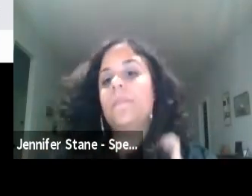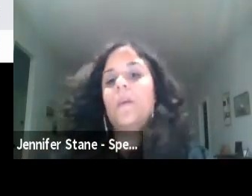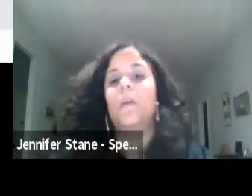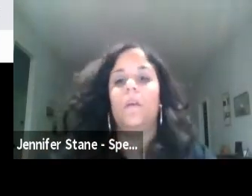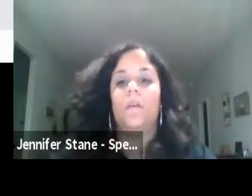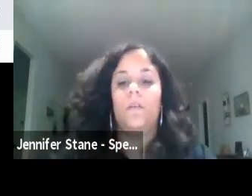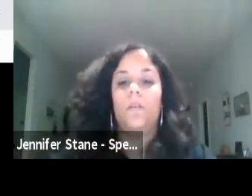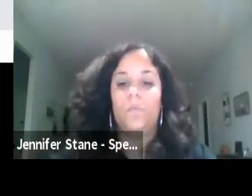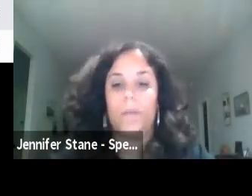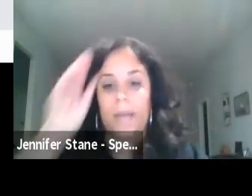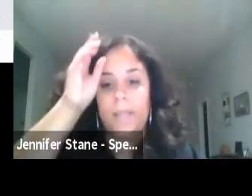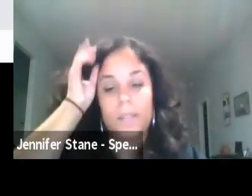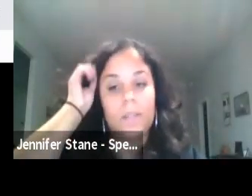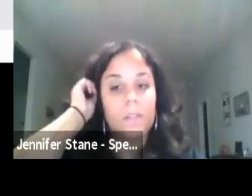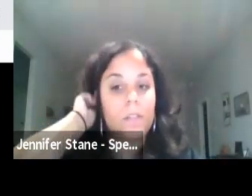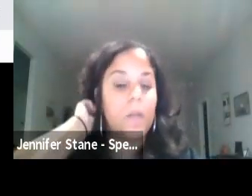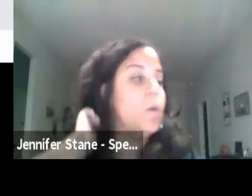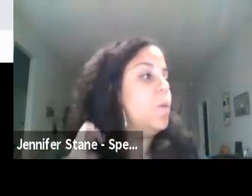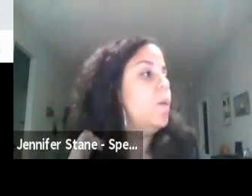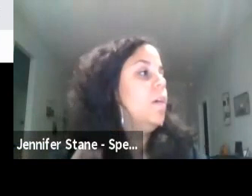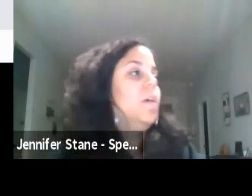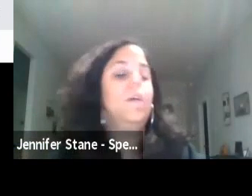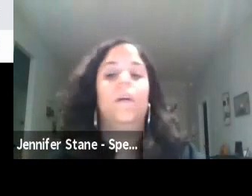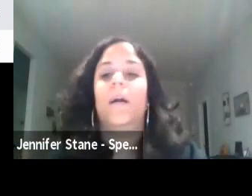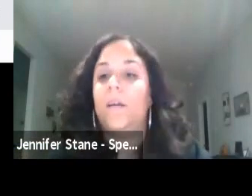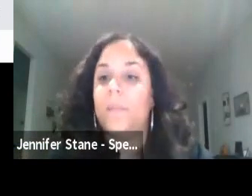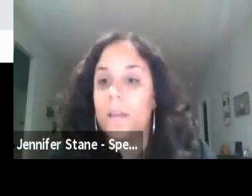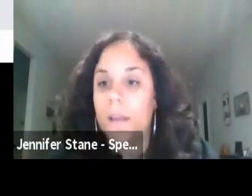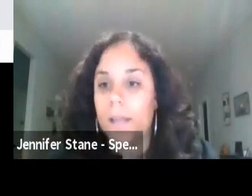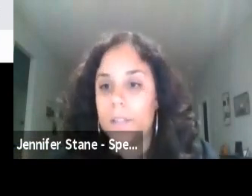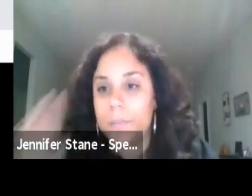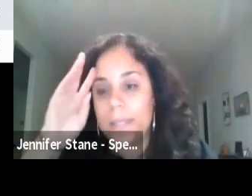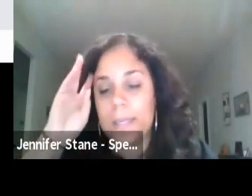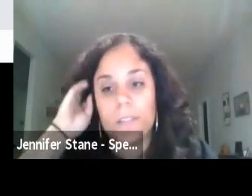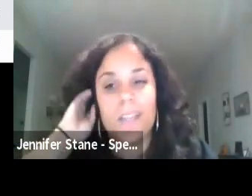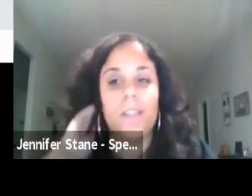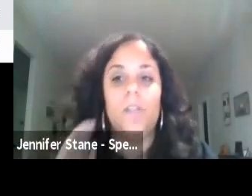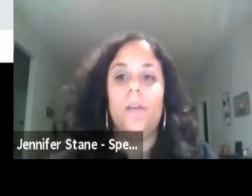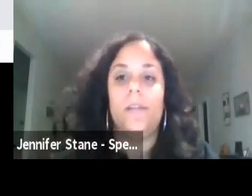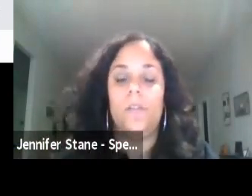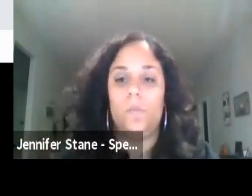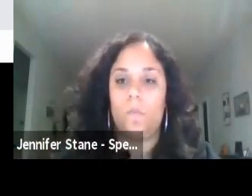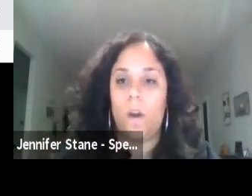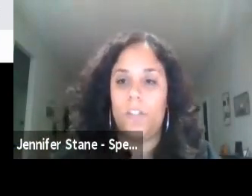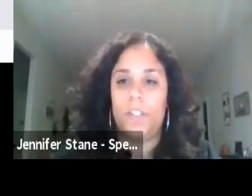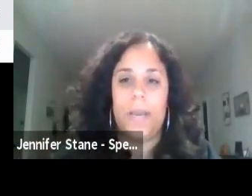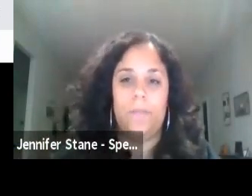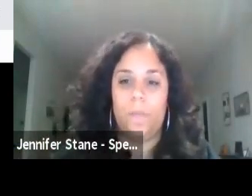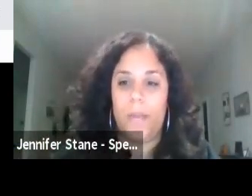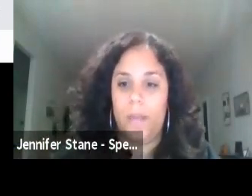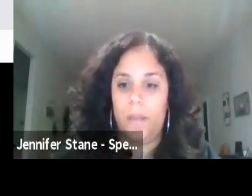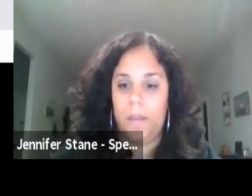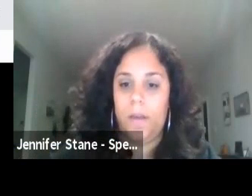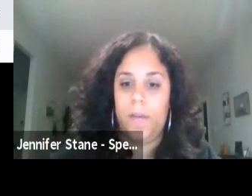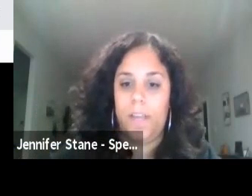Okay, all right, so Alex or Brandy, I'll just kind of let you guys watch the chat